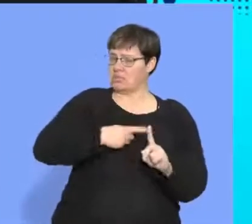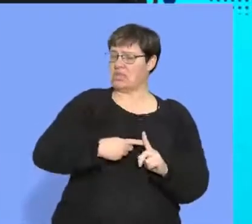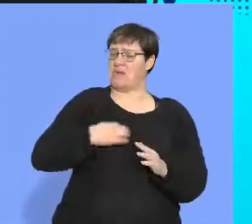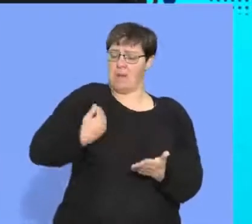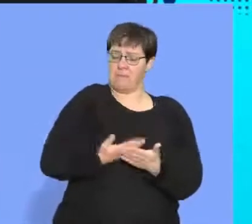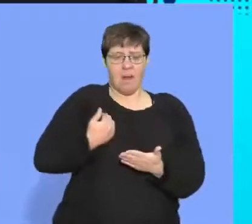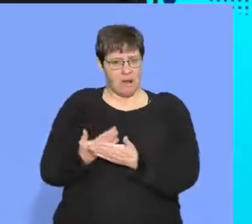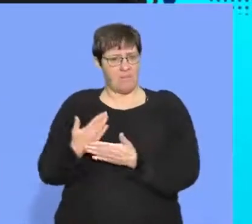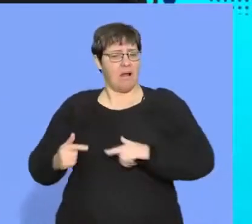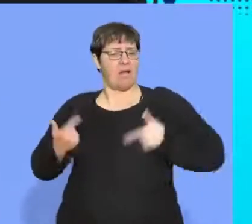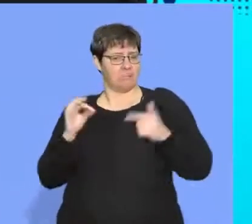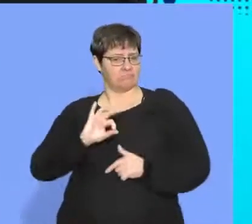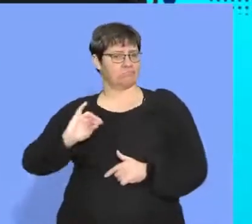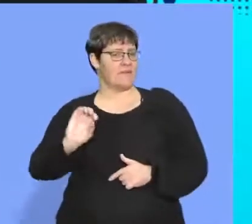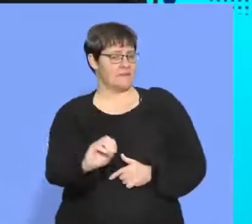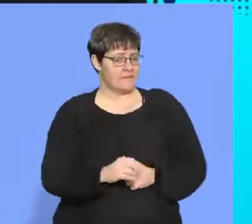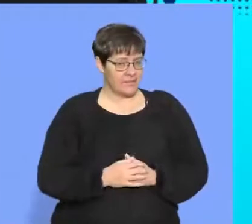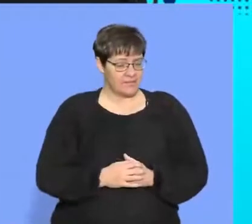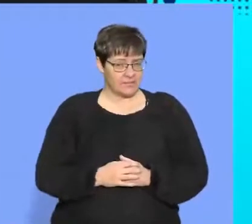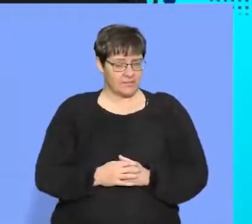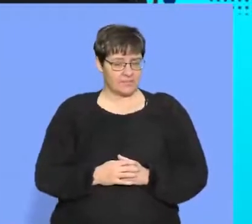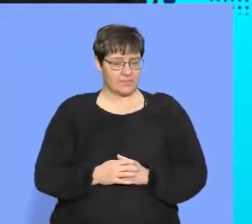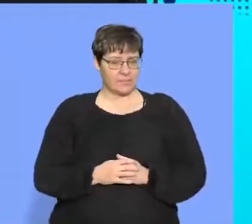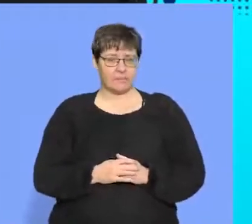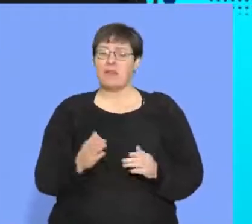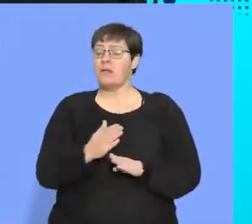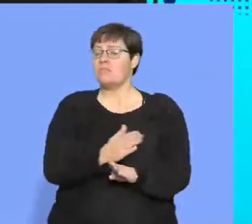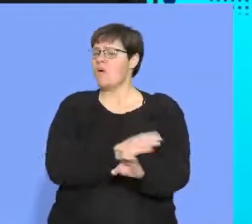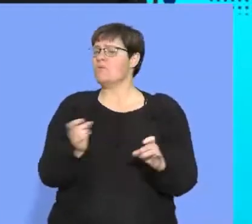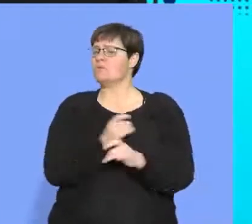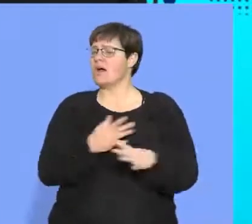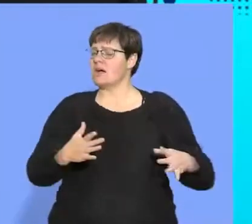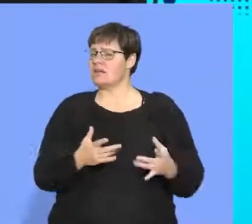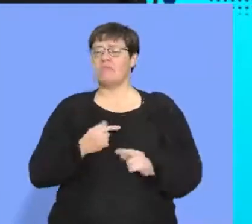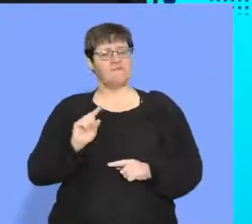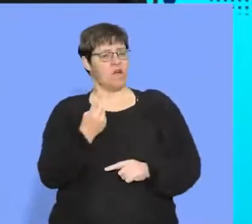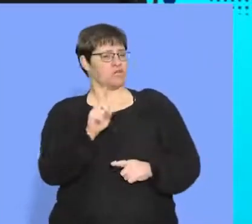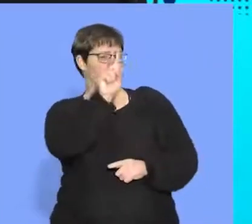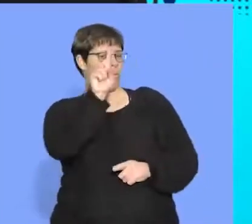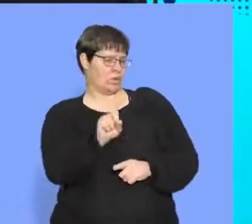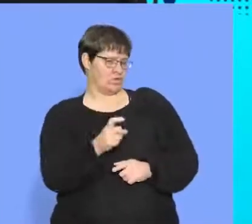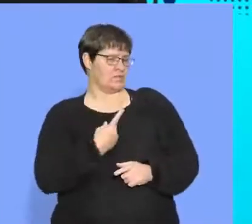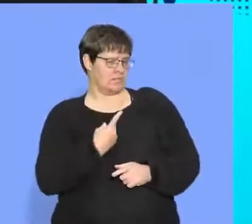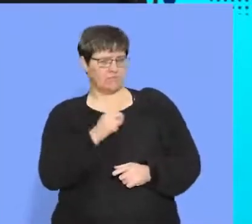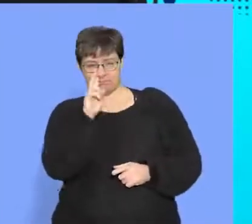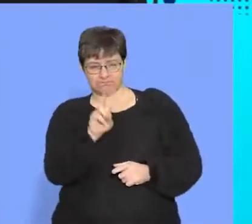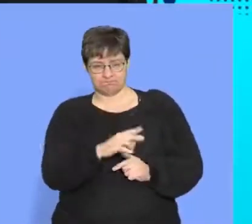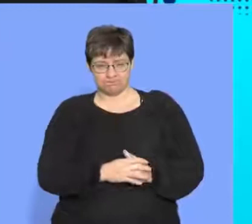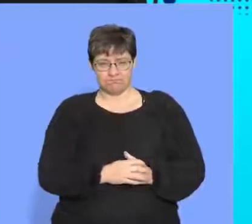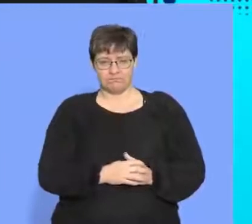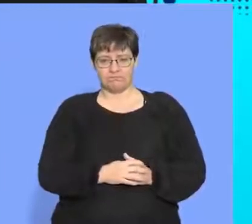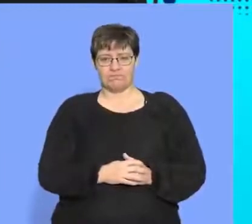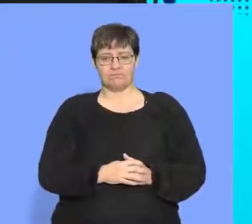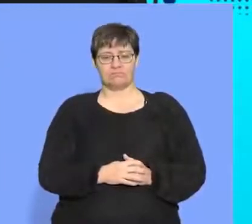useful applications in our everyday lives. But before we begin, we must pose ourselves a simple question. Let's go to the